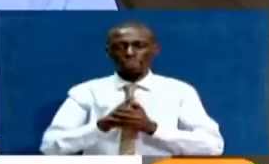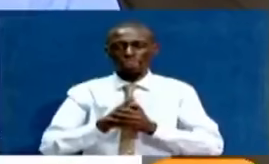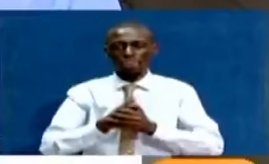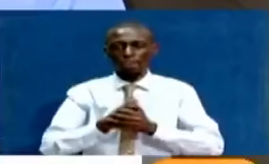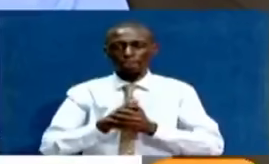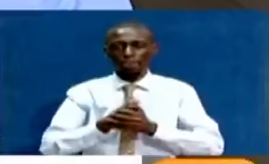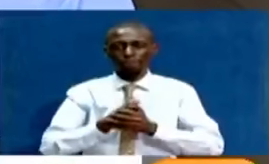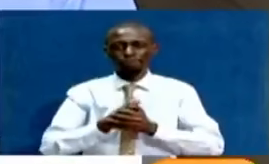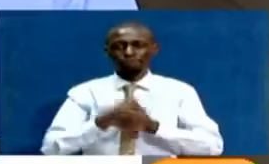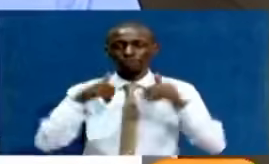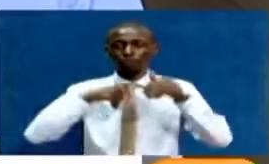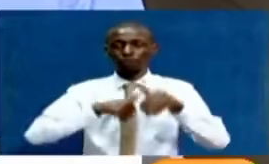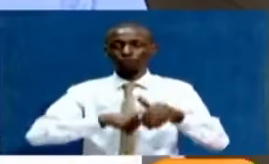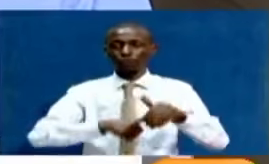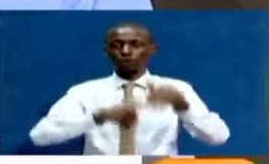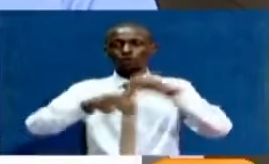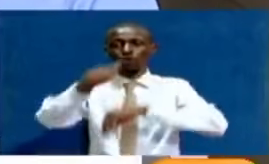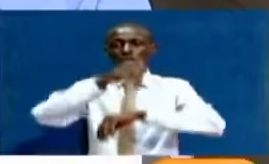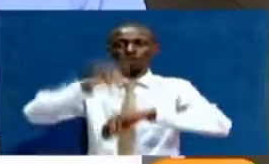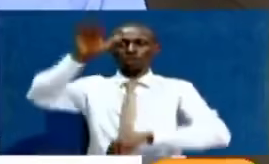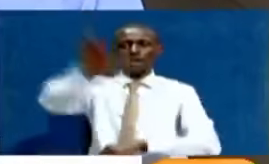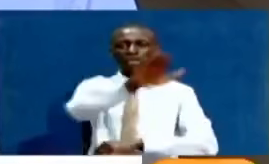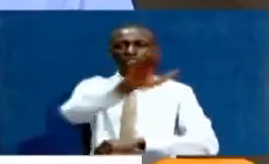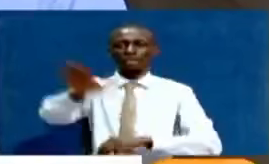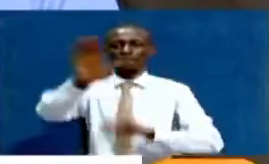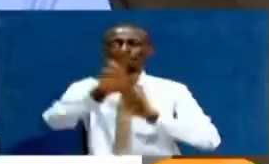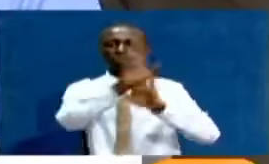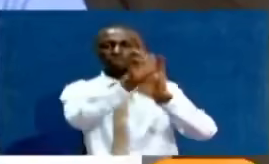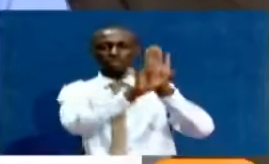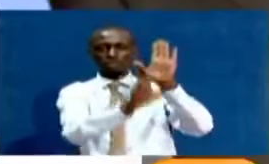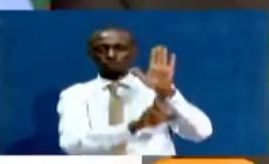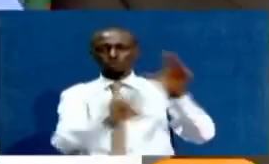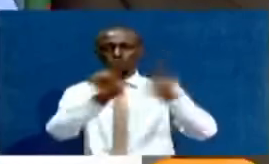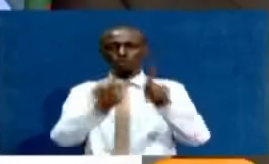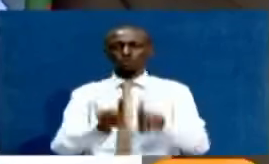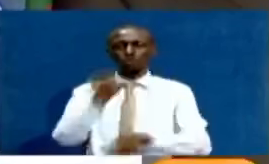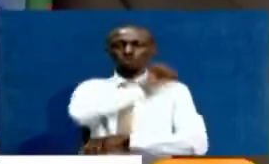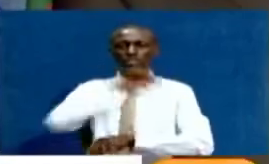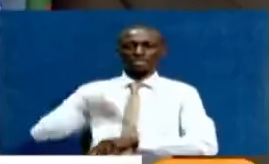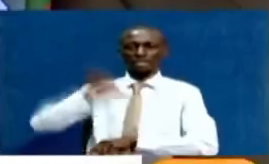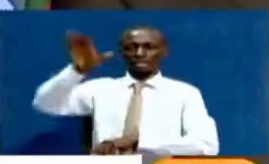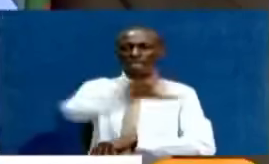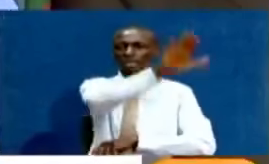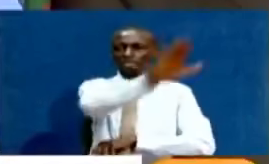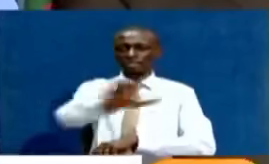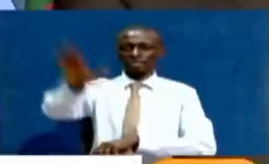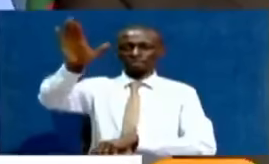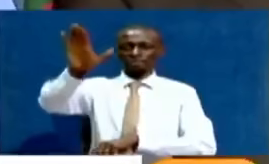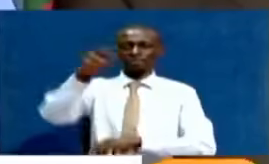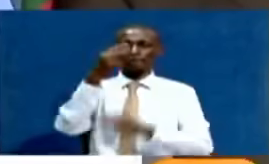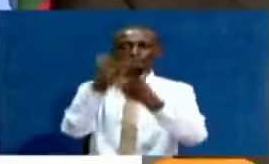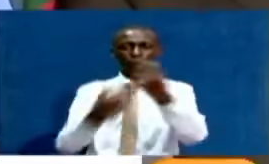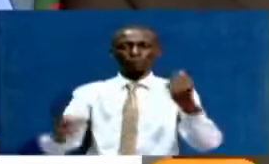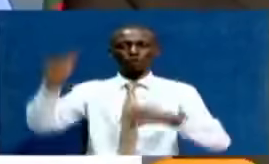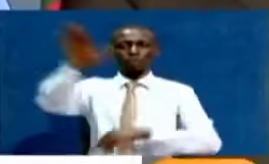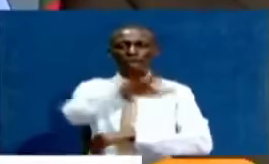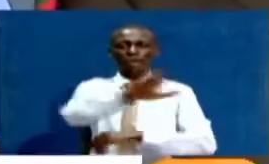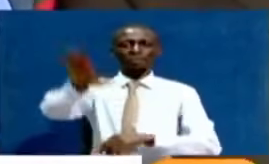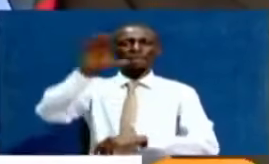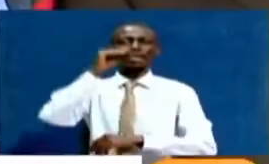In accordance with the standing orders of the National Assembly and the Senate, the two speakers of